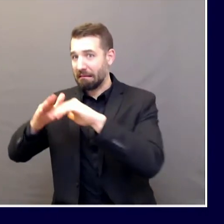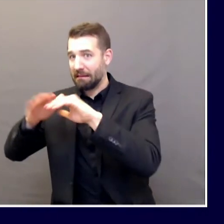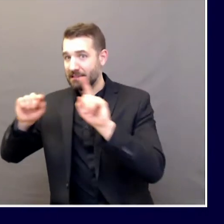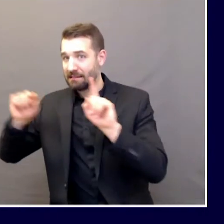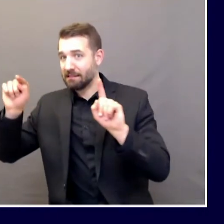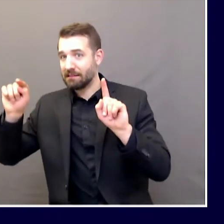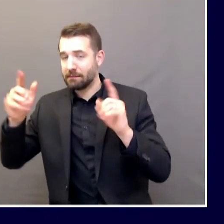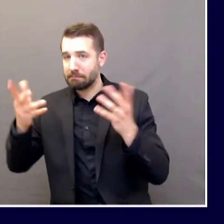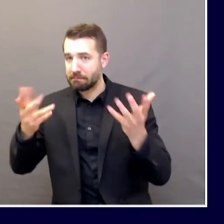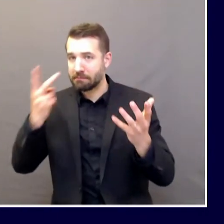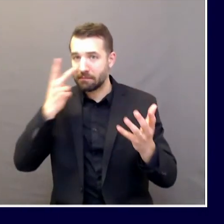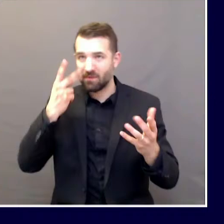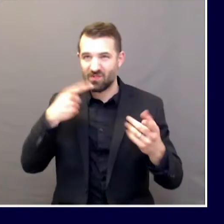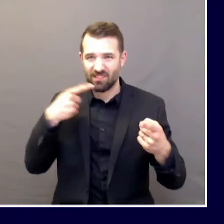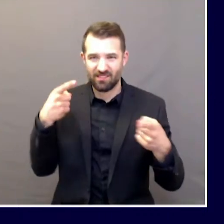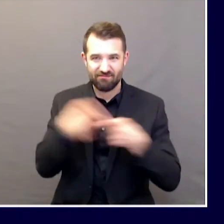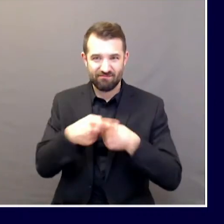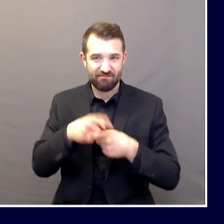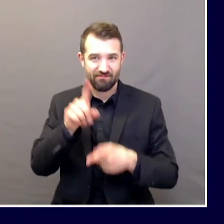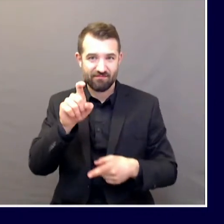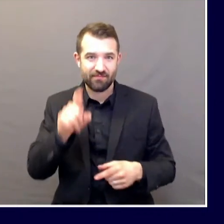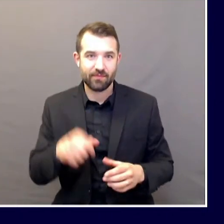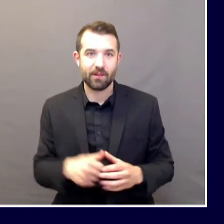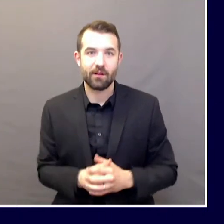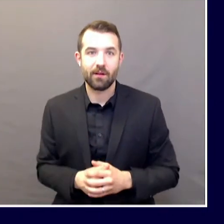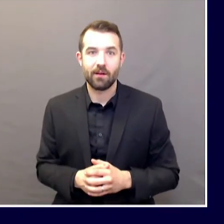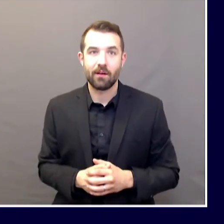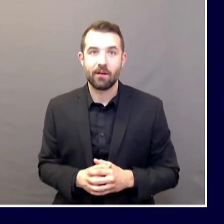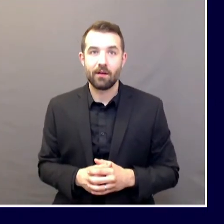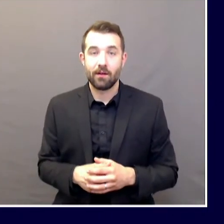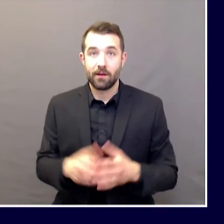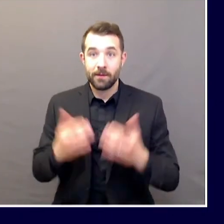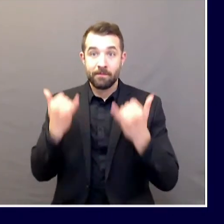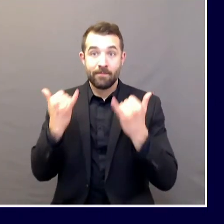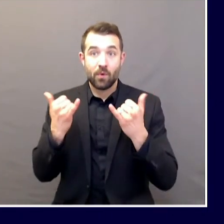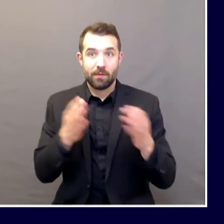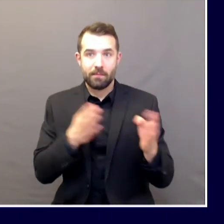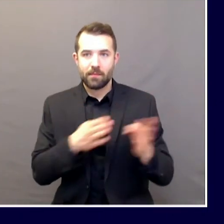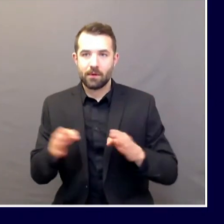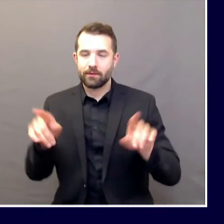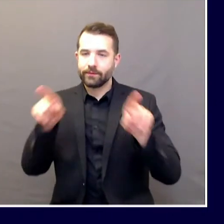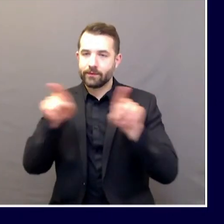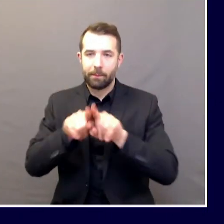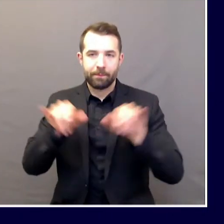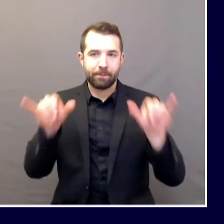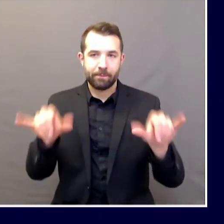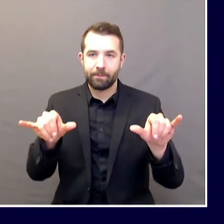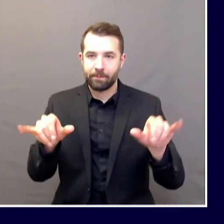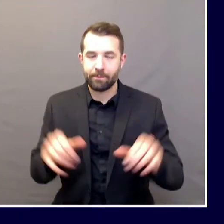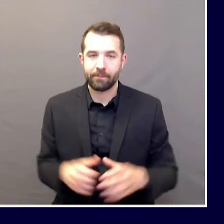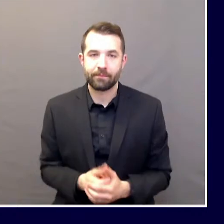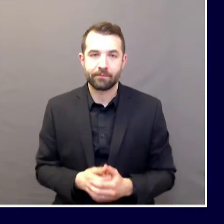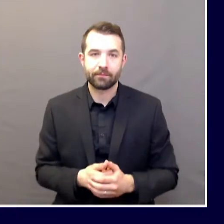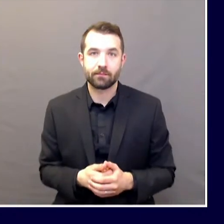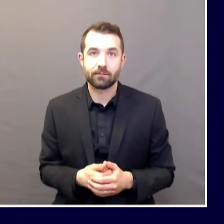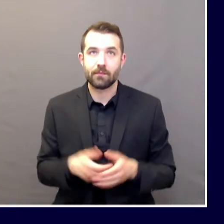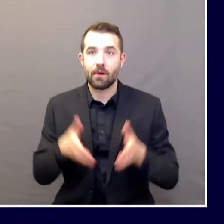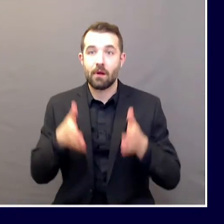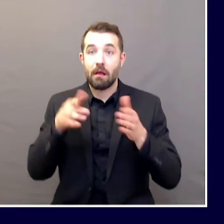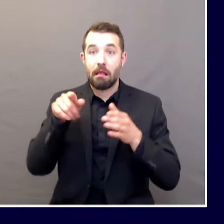week? Not at this time, Charlie. And of course, we're always keeping an eye on the data, not just cases,